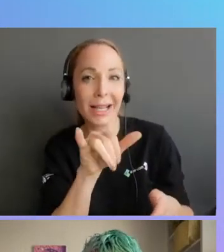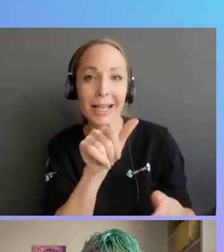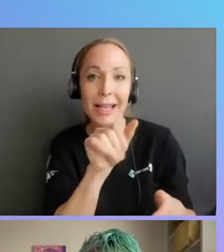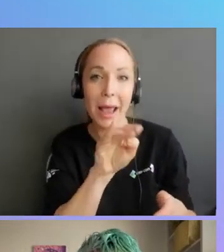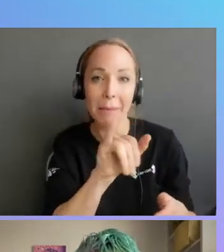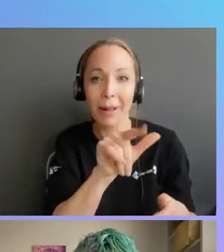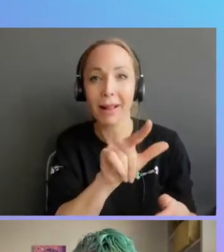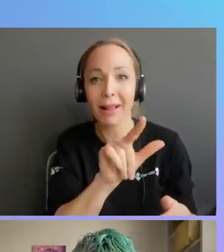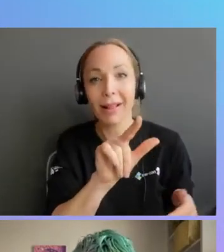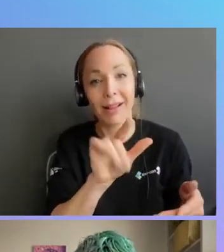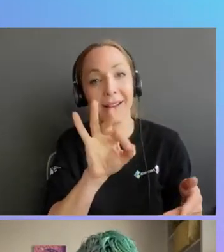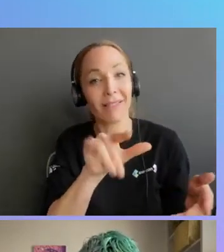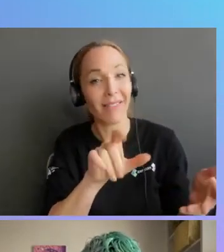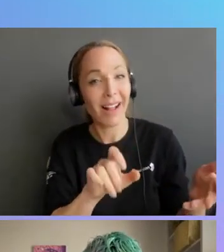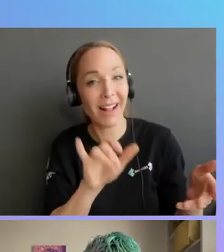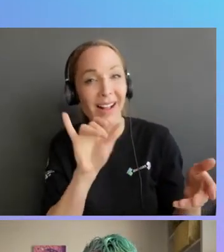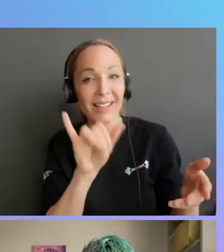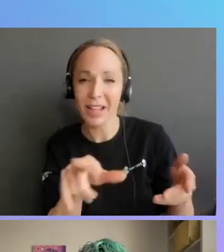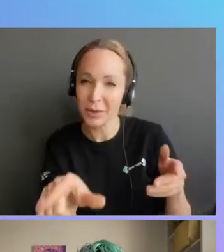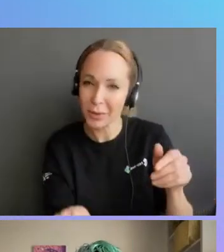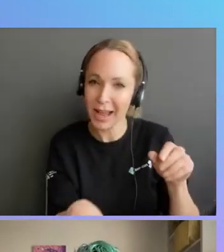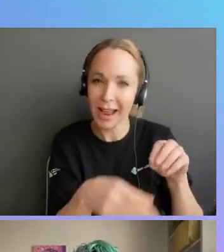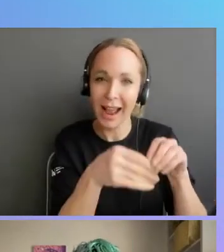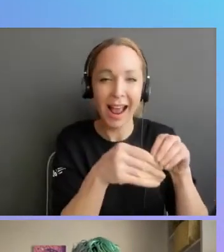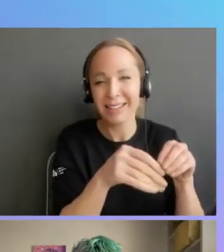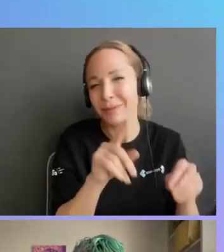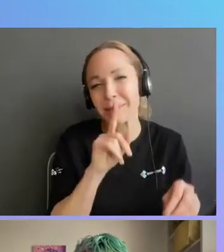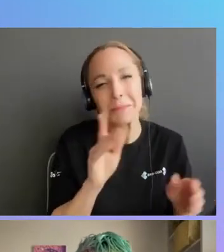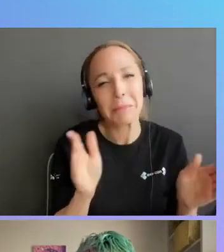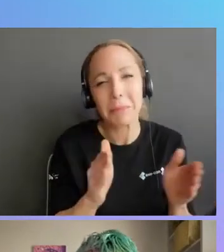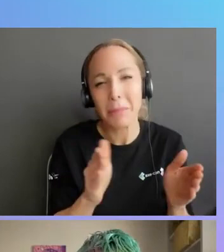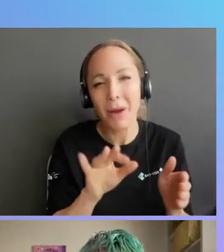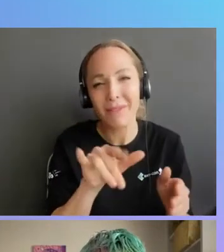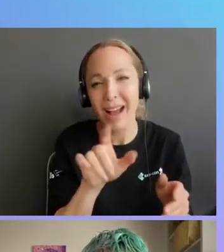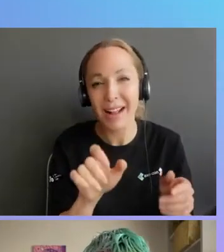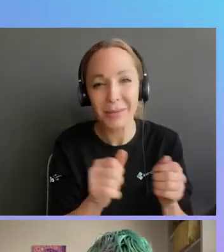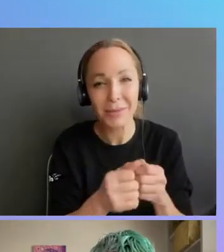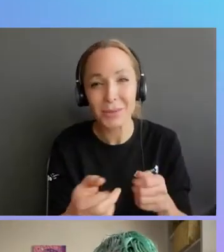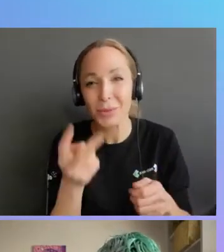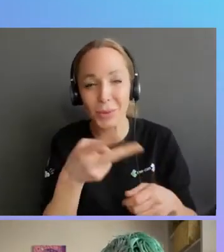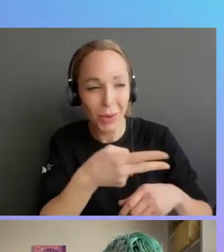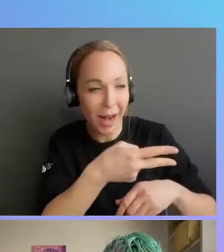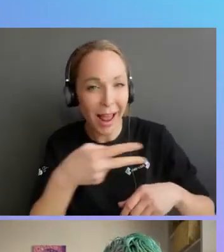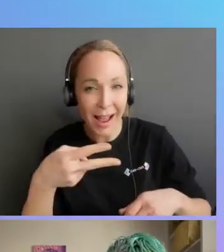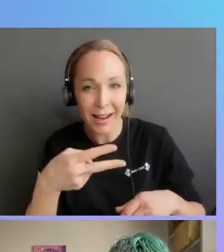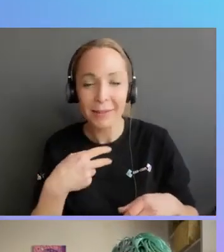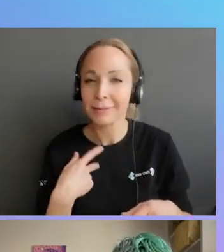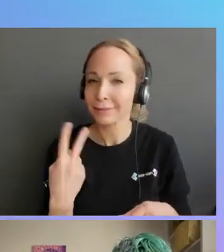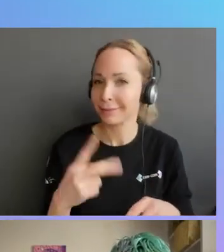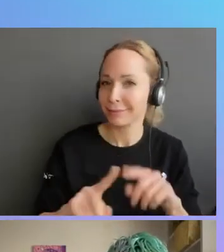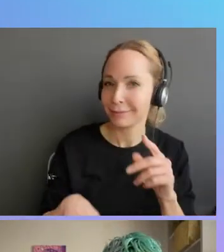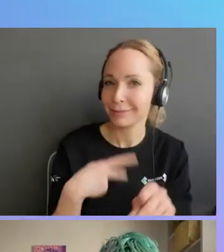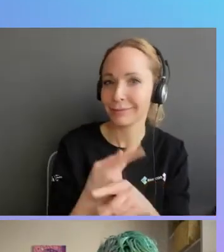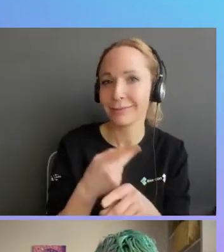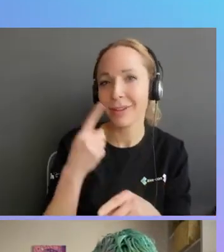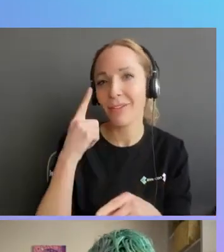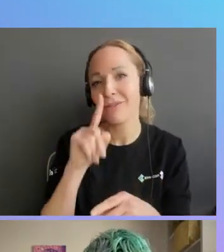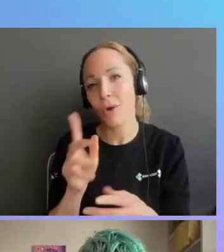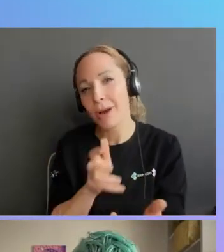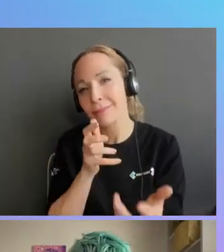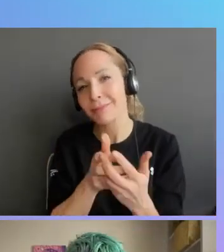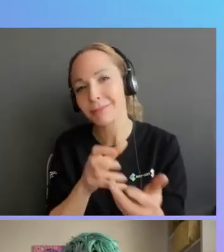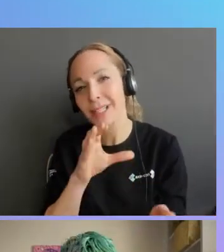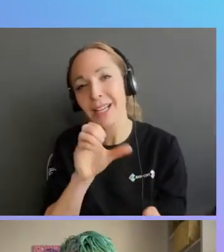be a really quite small file with just a few lines. And we have two kind of variants for custom component support. One is called global